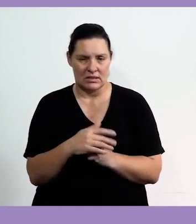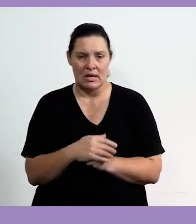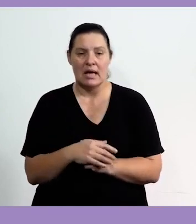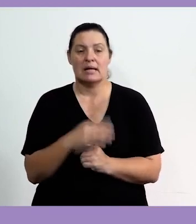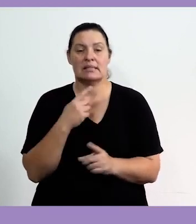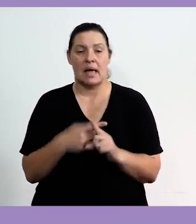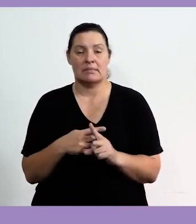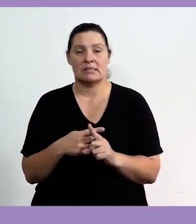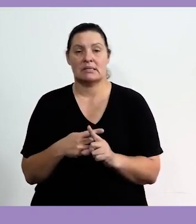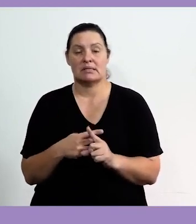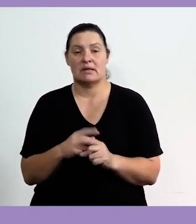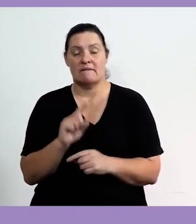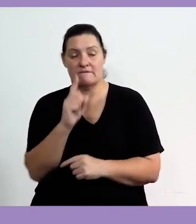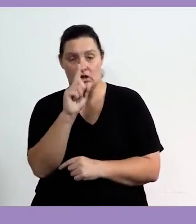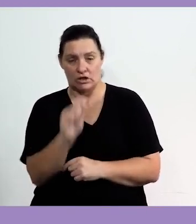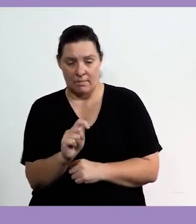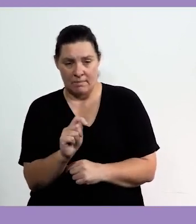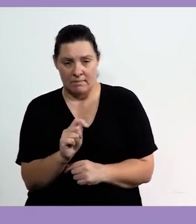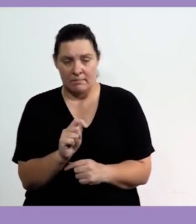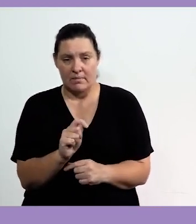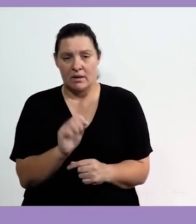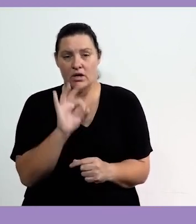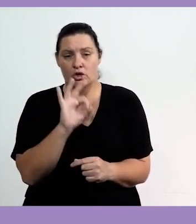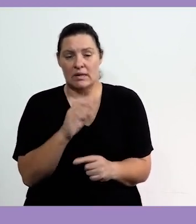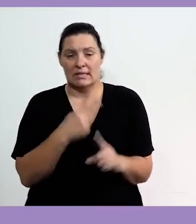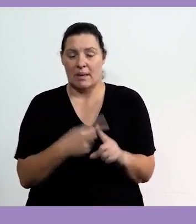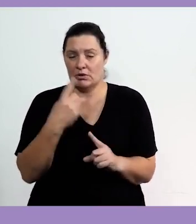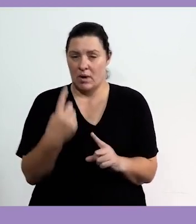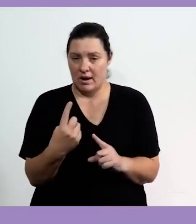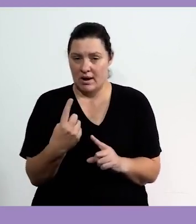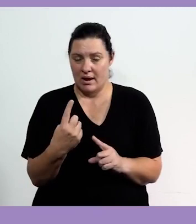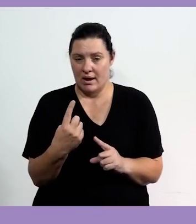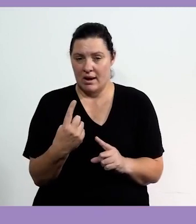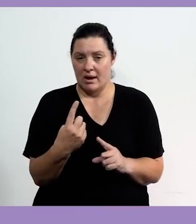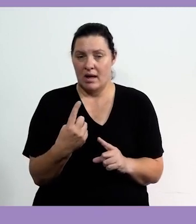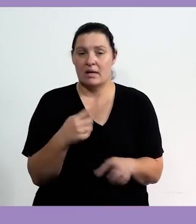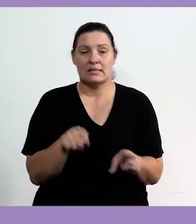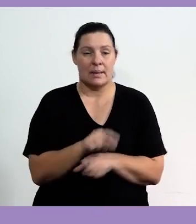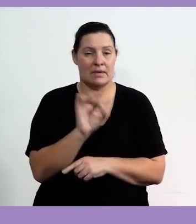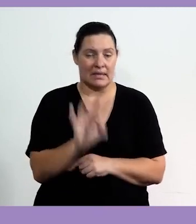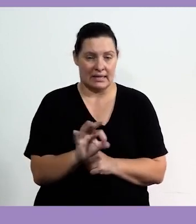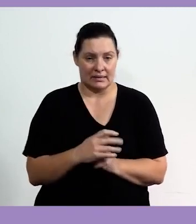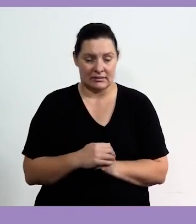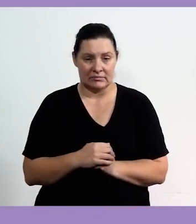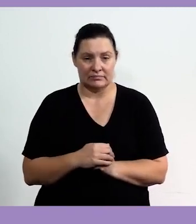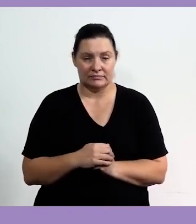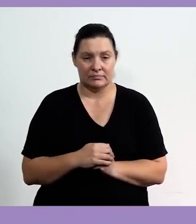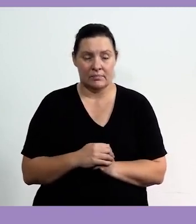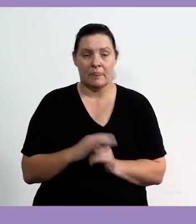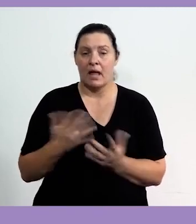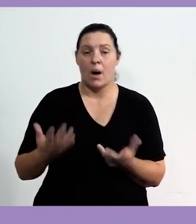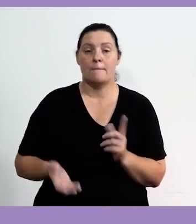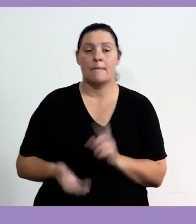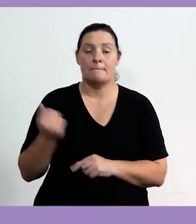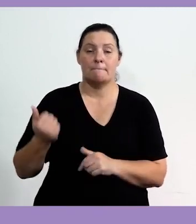get confused, multiplied by that first term. So 3 multiplied by 1, we know that 3 multiplied by 1 is 3.